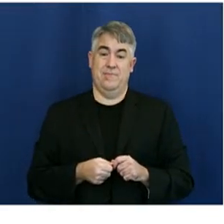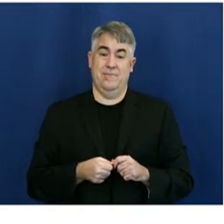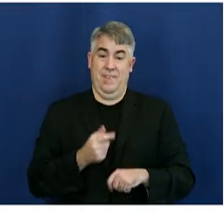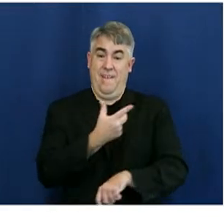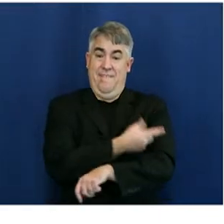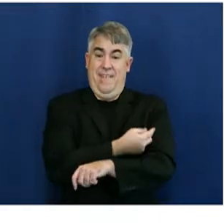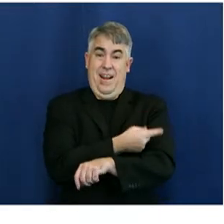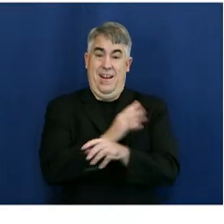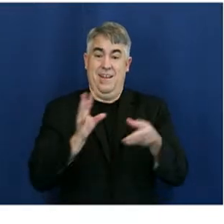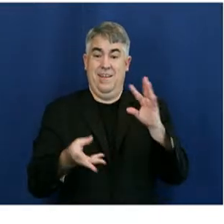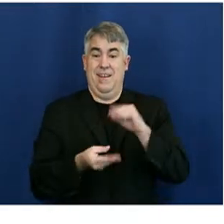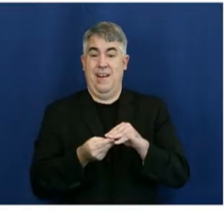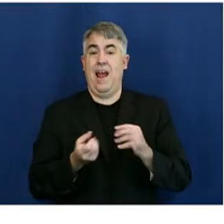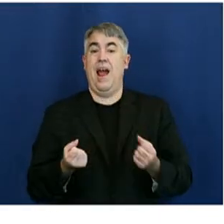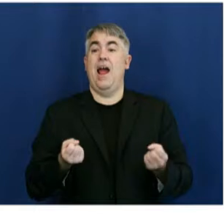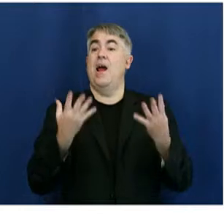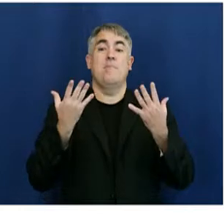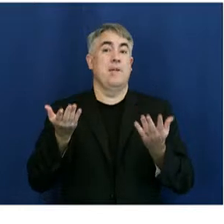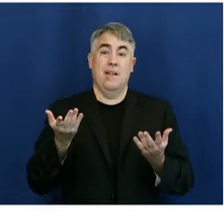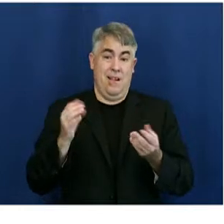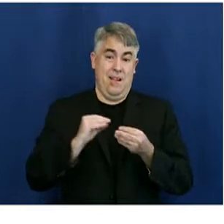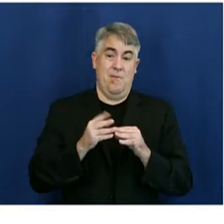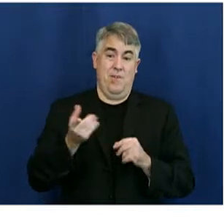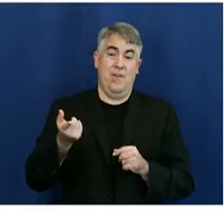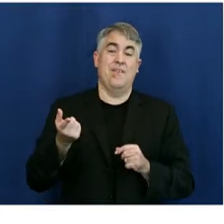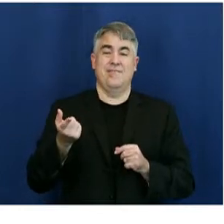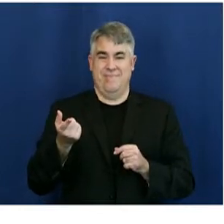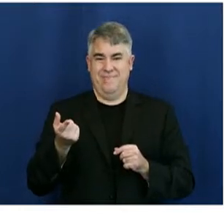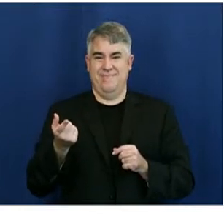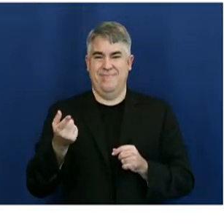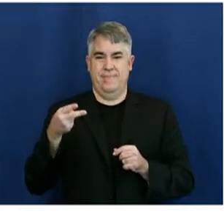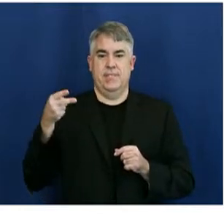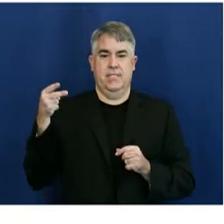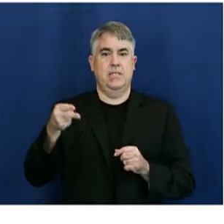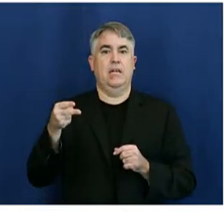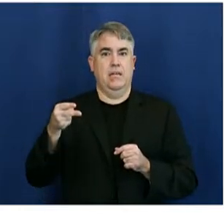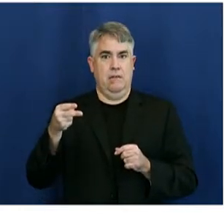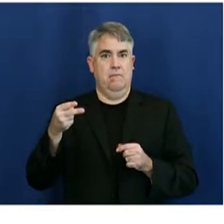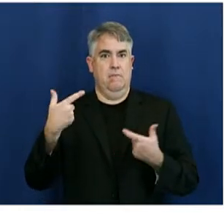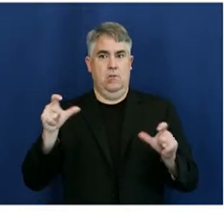vaccine now, South County is now in second place. And that's an important,